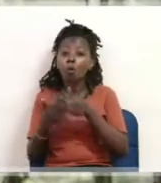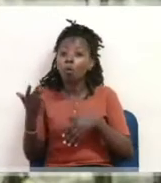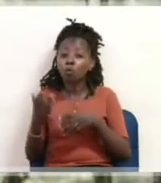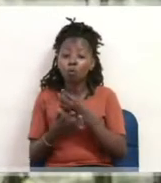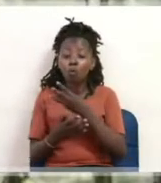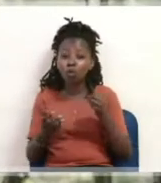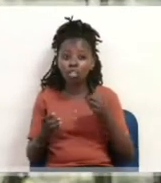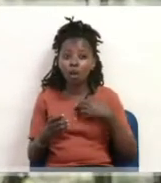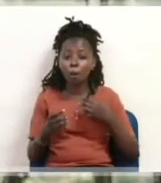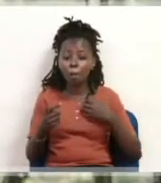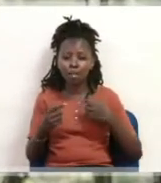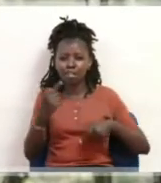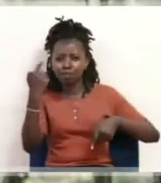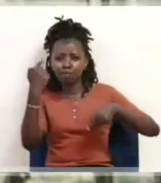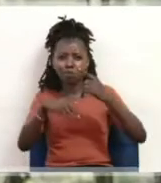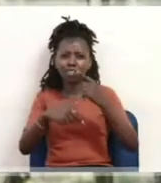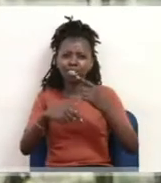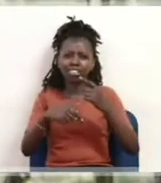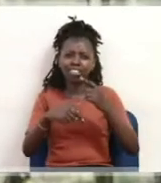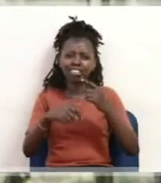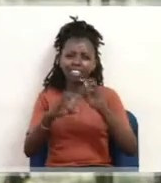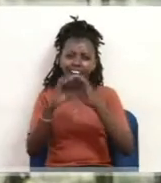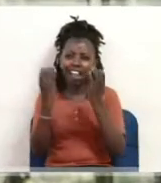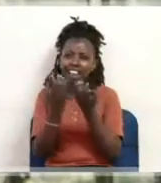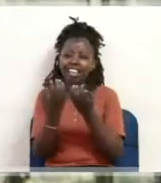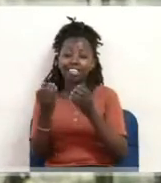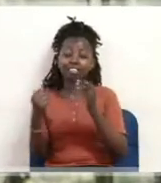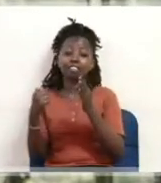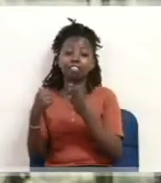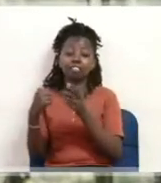Whoa! Looks like a giant, but I did.